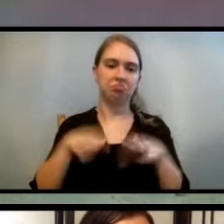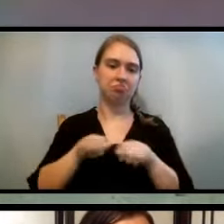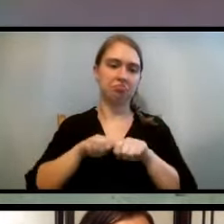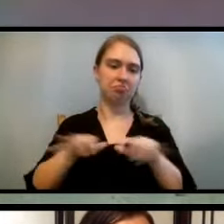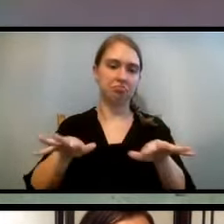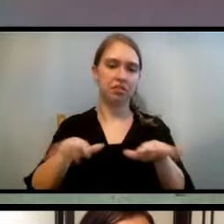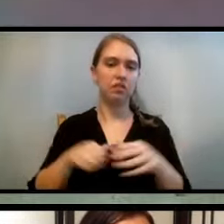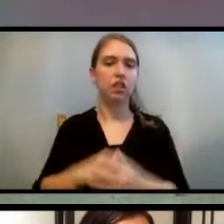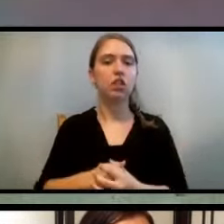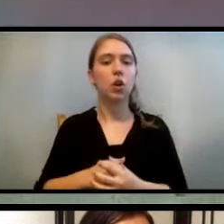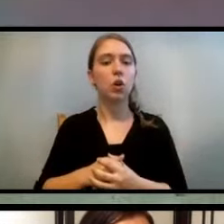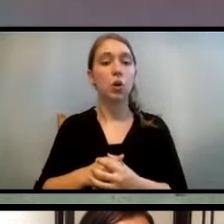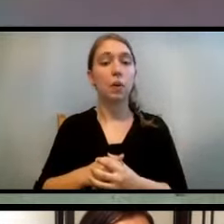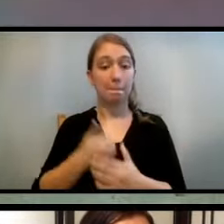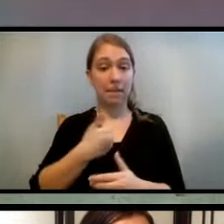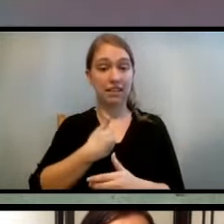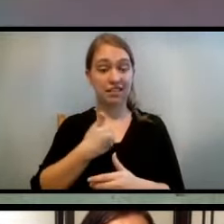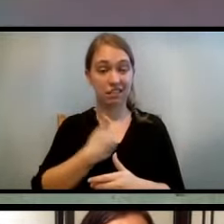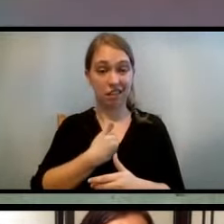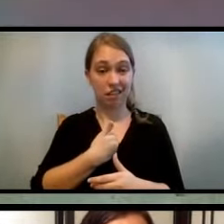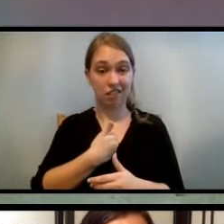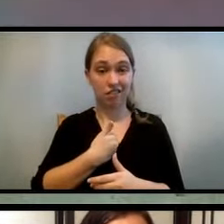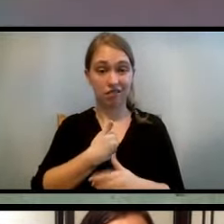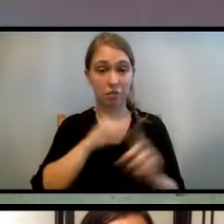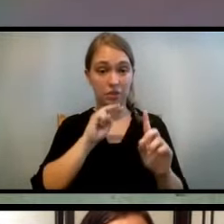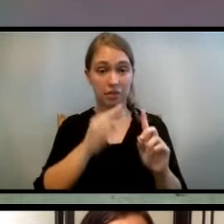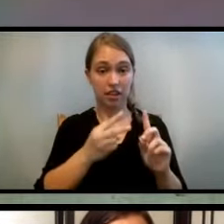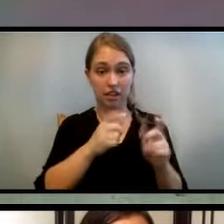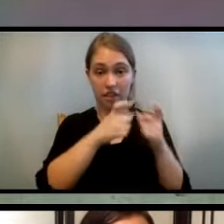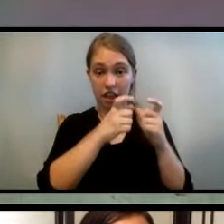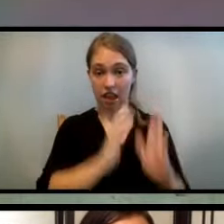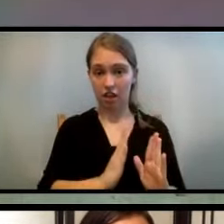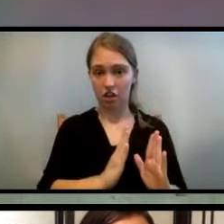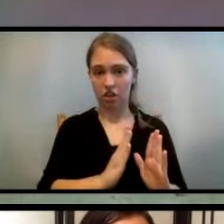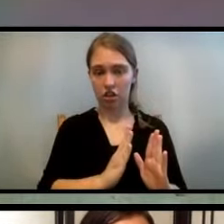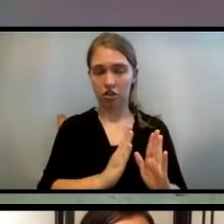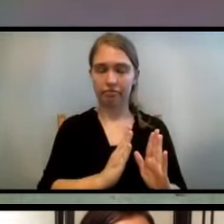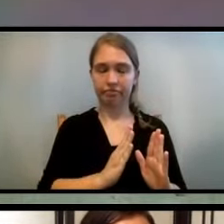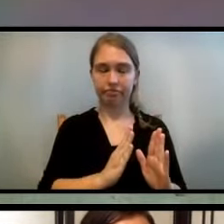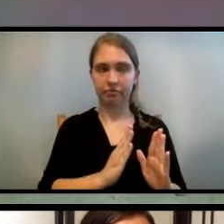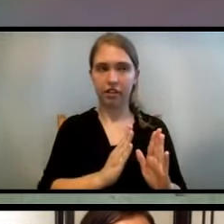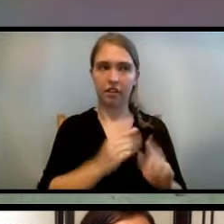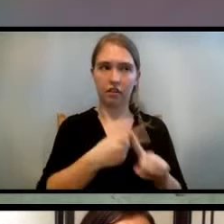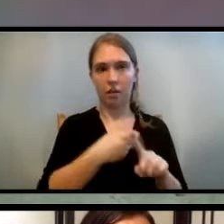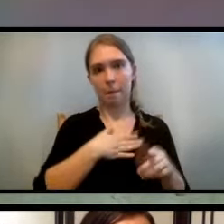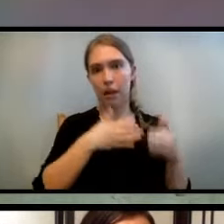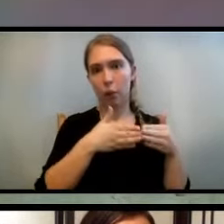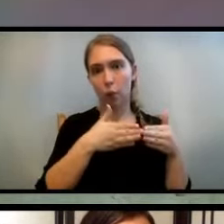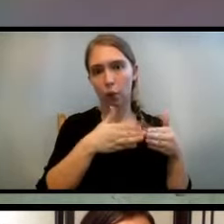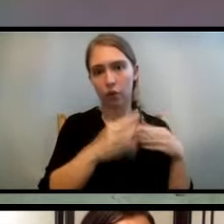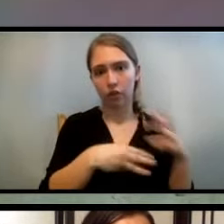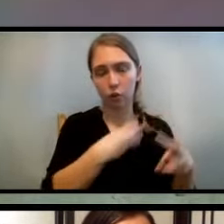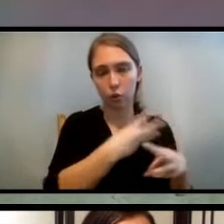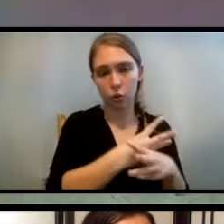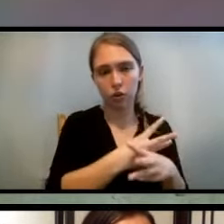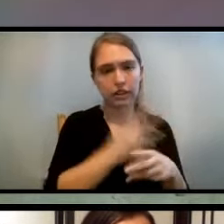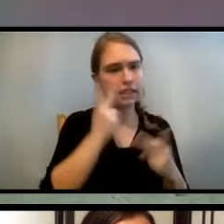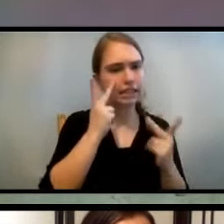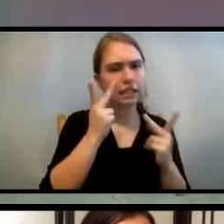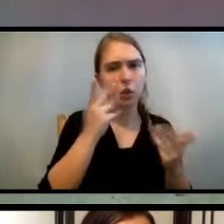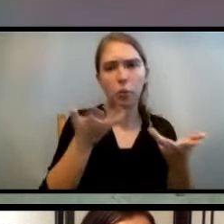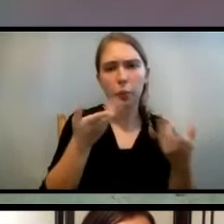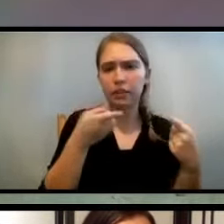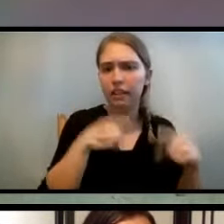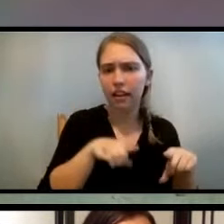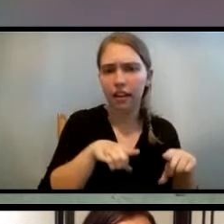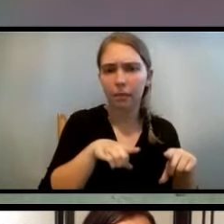what it means to be an editor, at least in my corner of the world, is to see what's happening, understand what